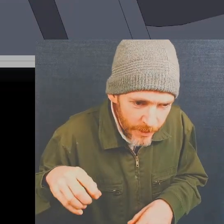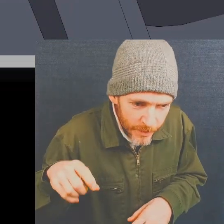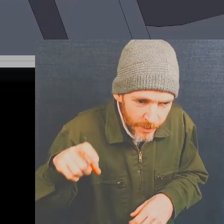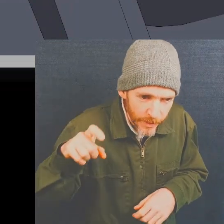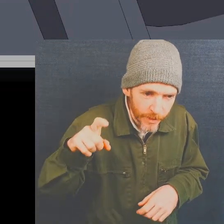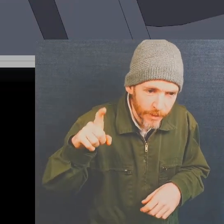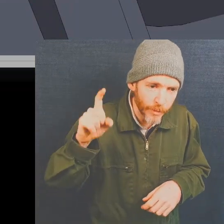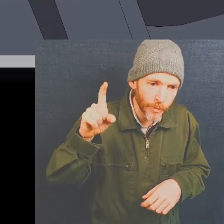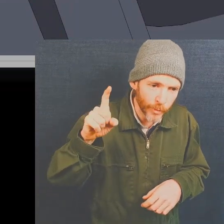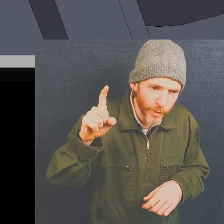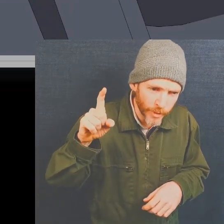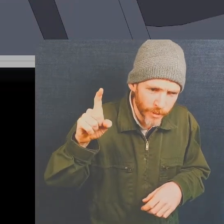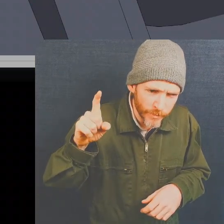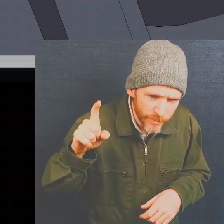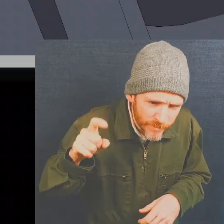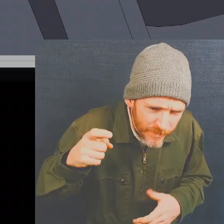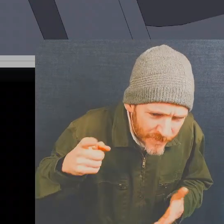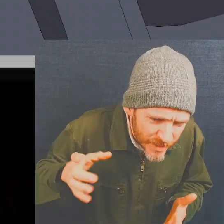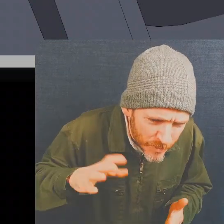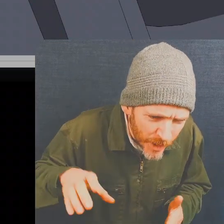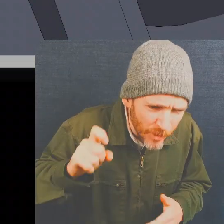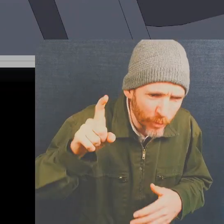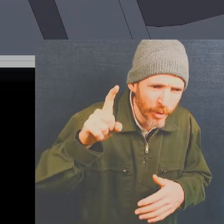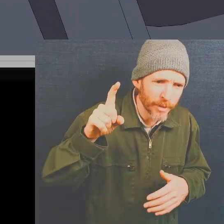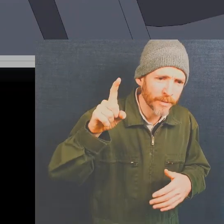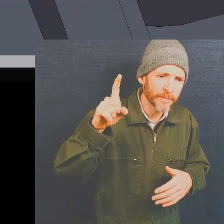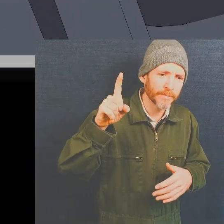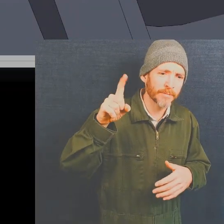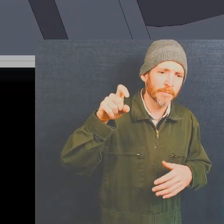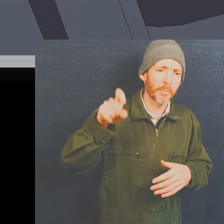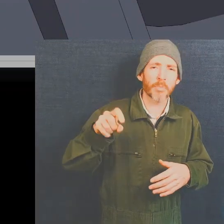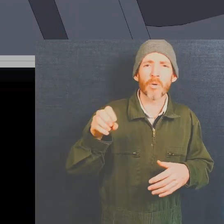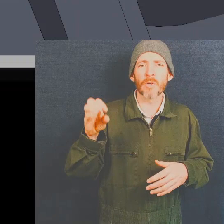need one. This is about